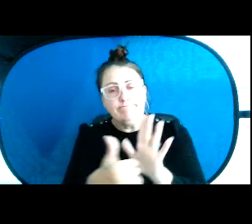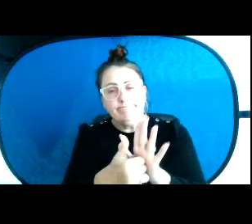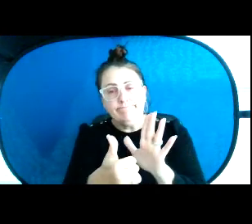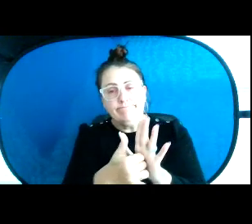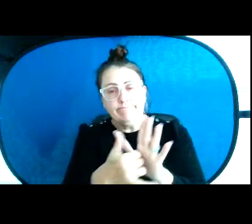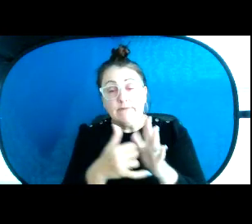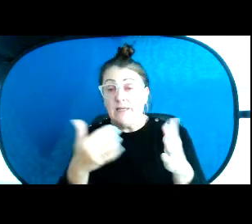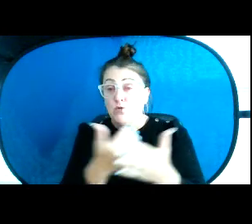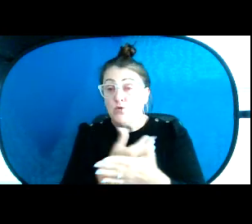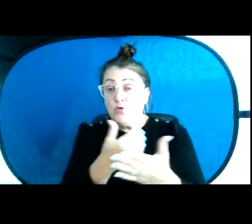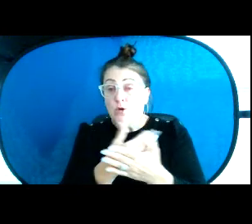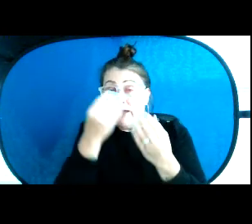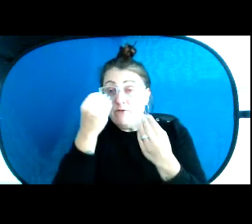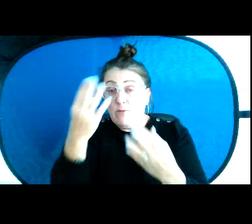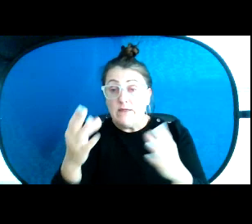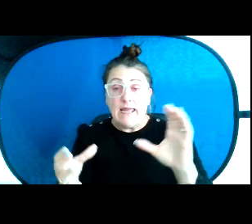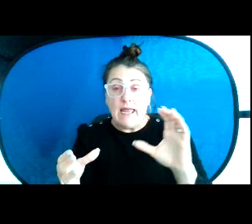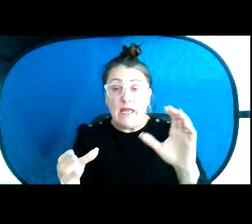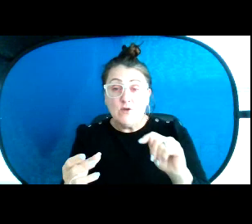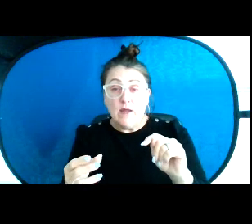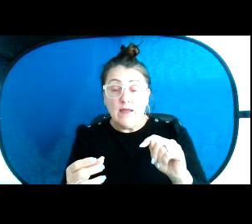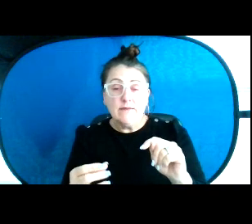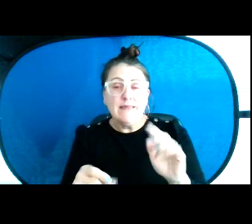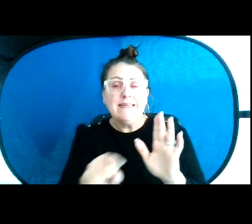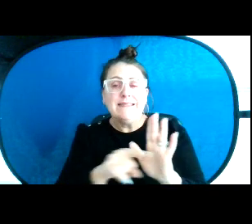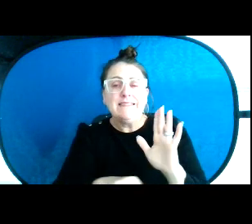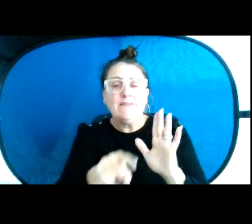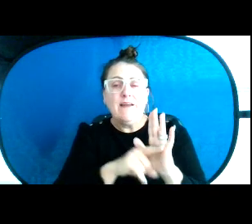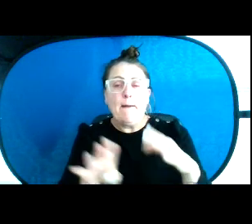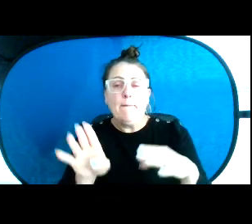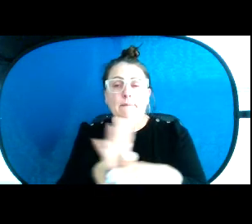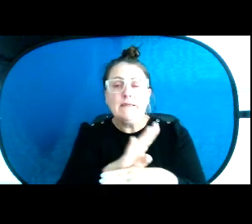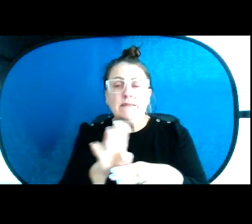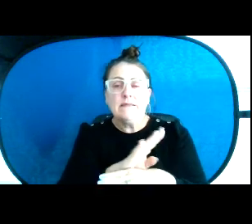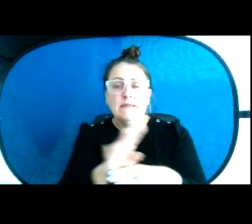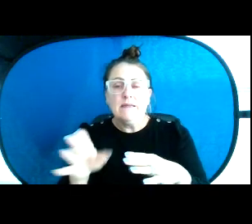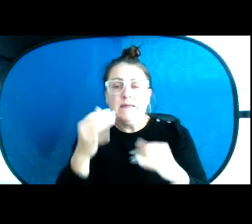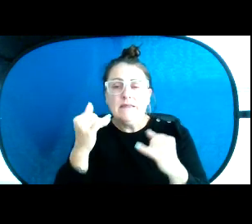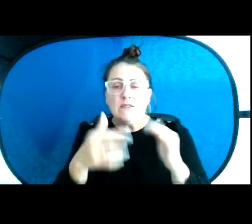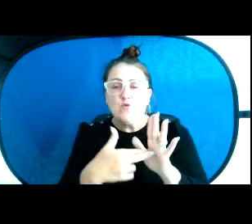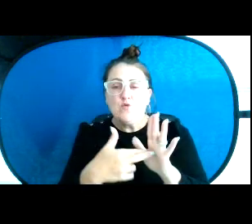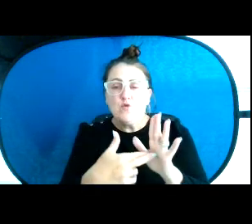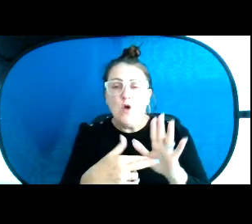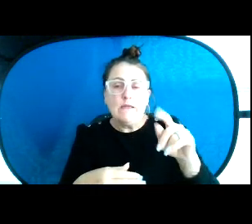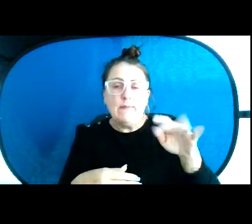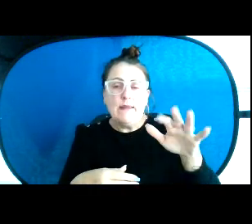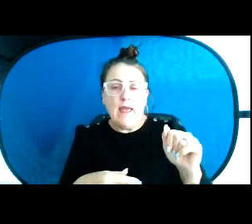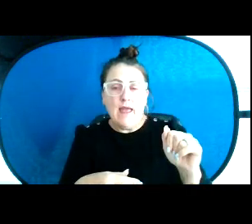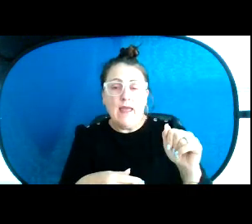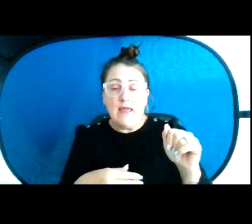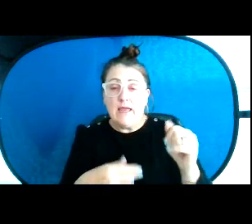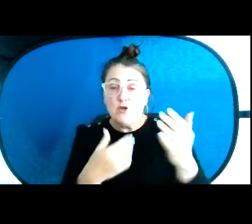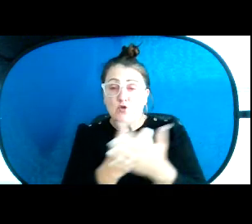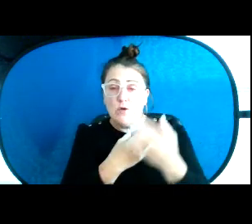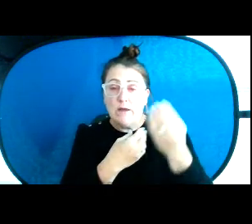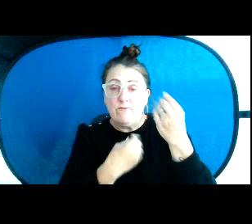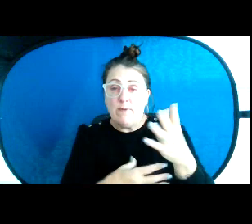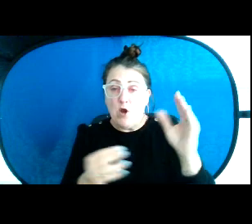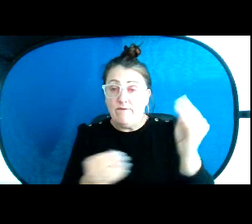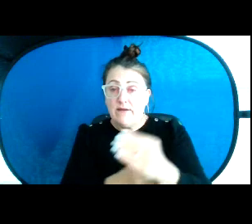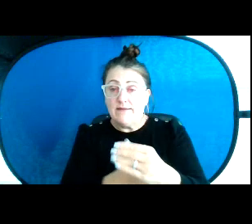update from Caltrans on the disadvantaged businesses interim final rule. The RTPAs received an update from Caltrans on this,